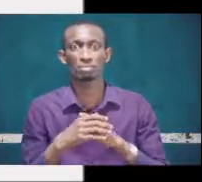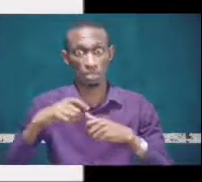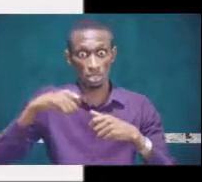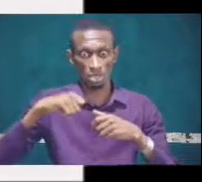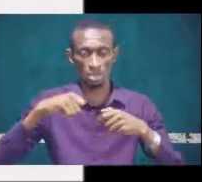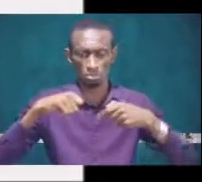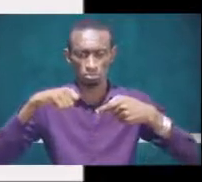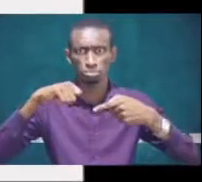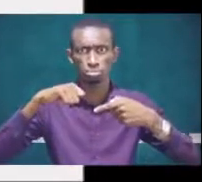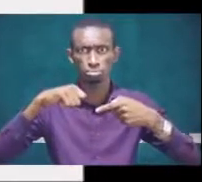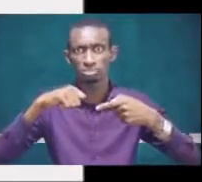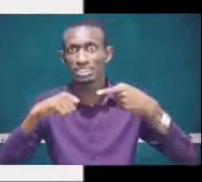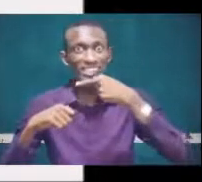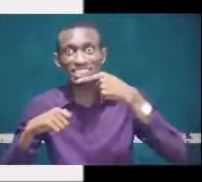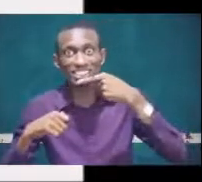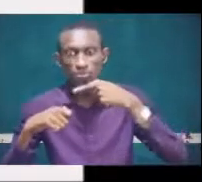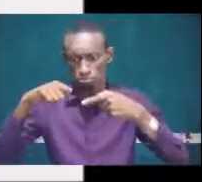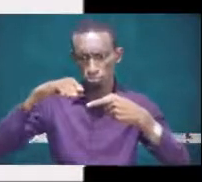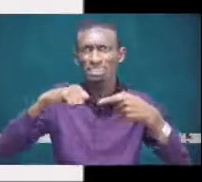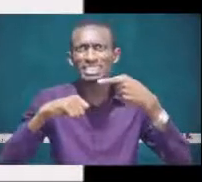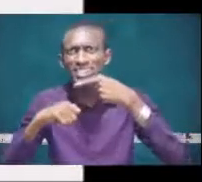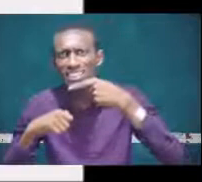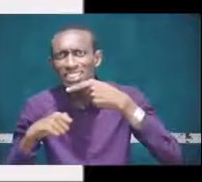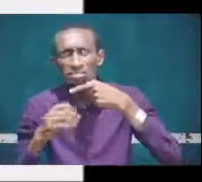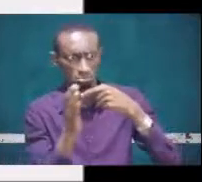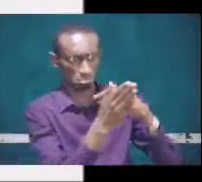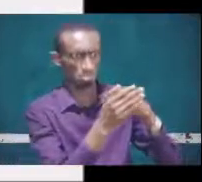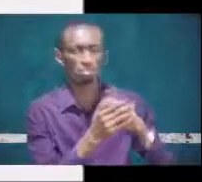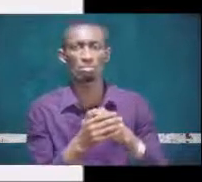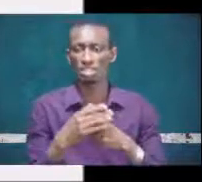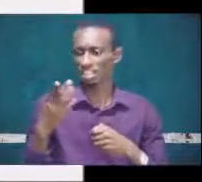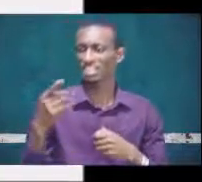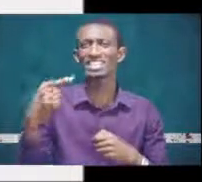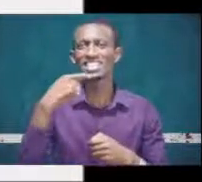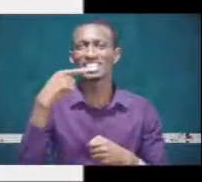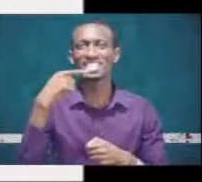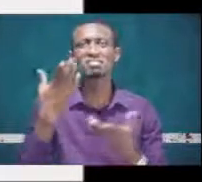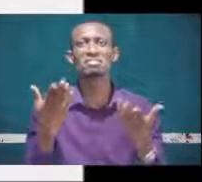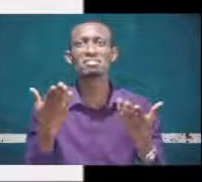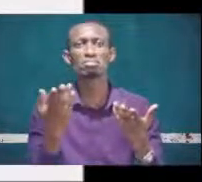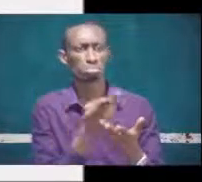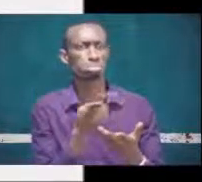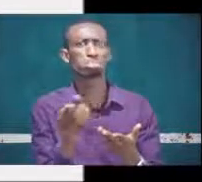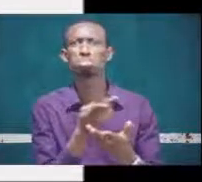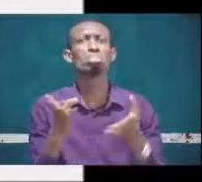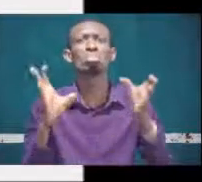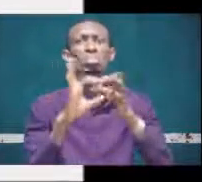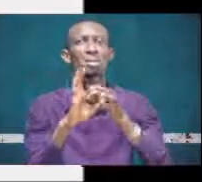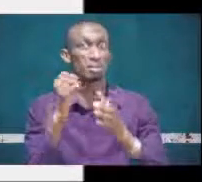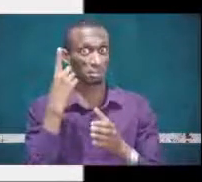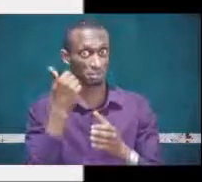and the toothbrush. The toothpaste and the toothbrush.